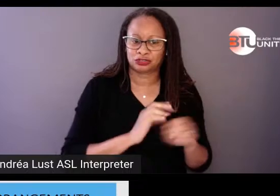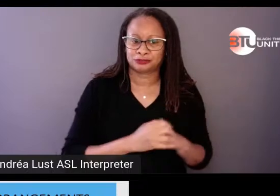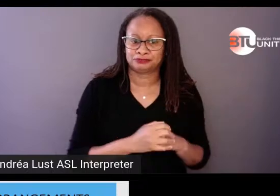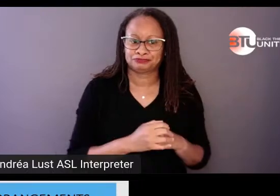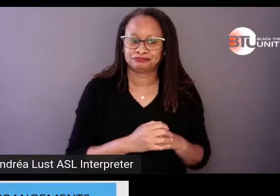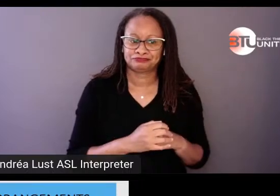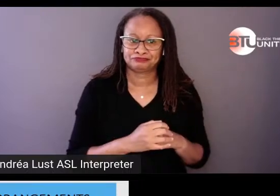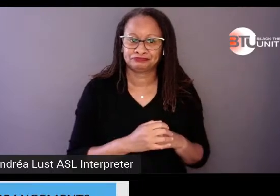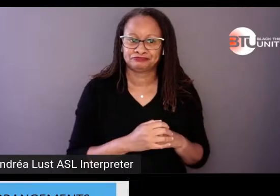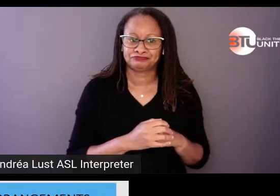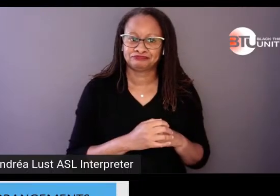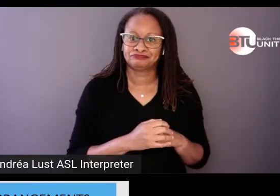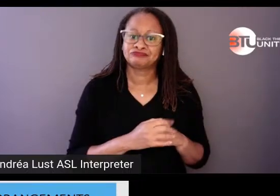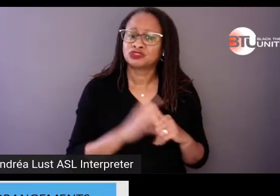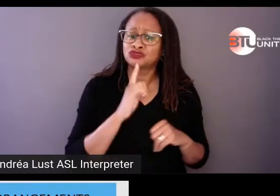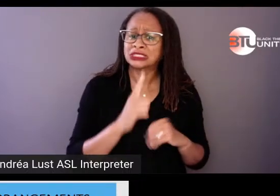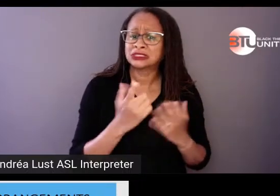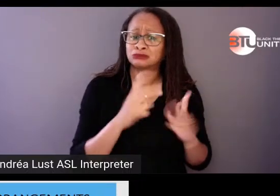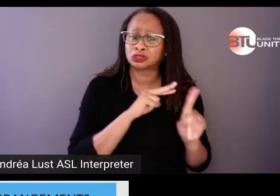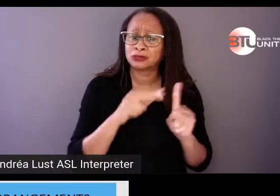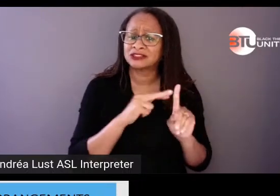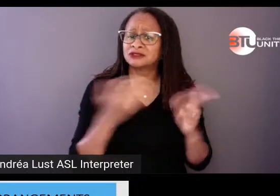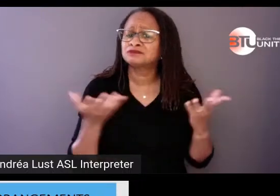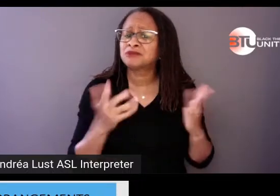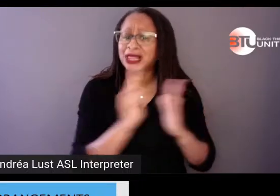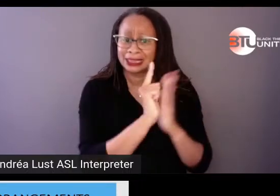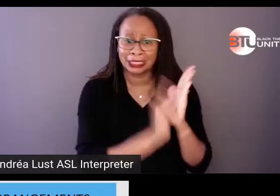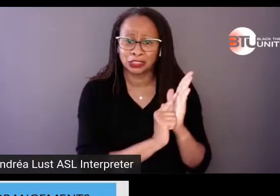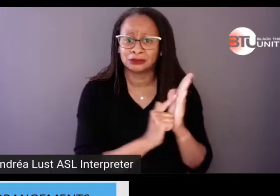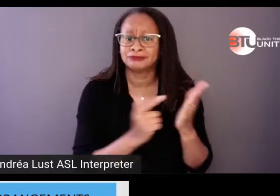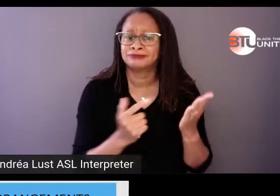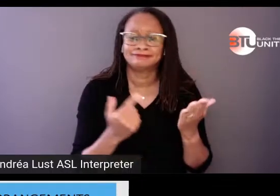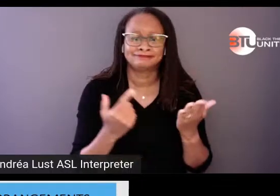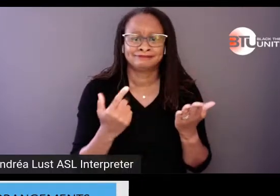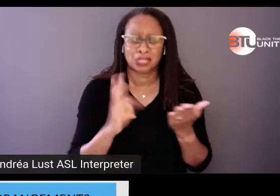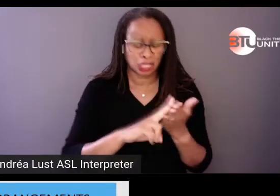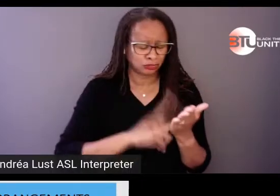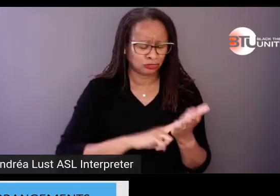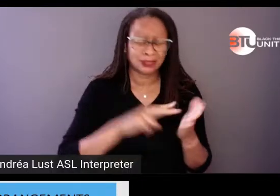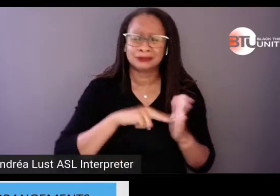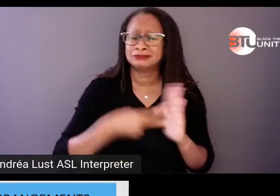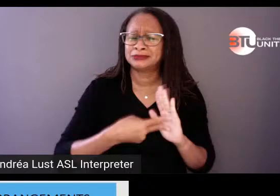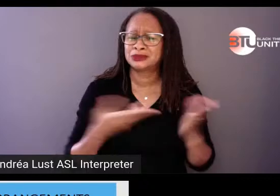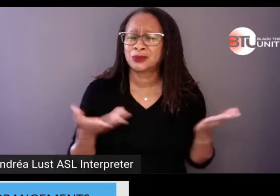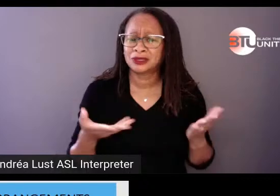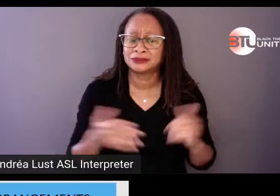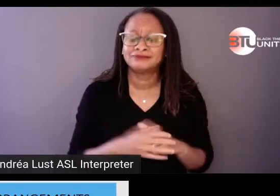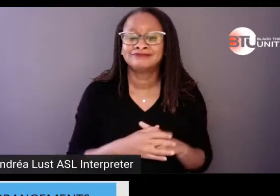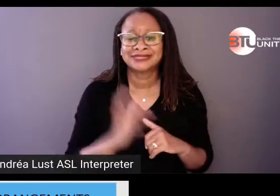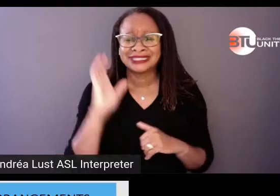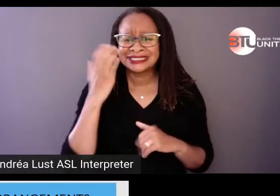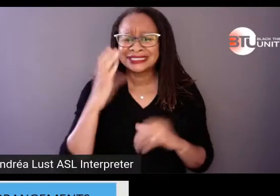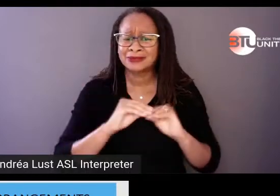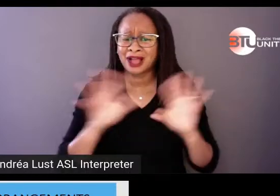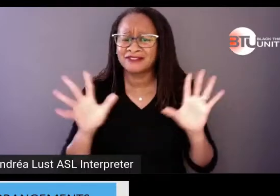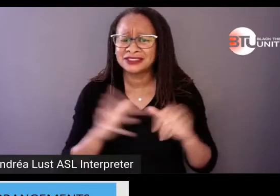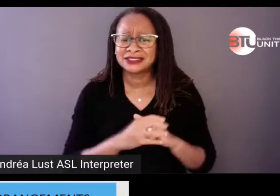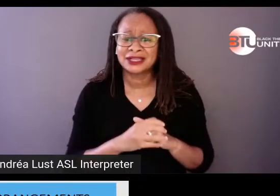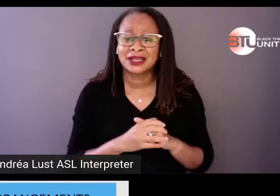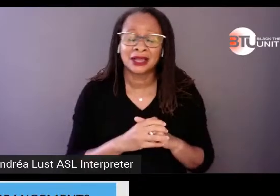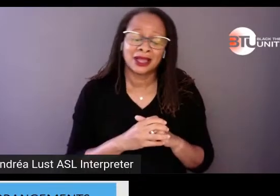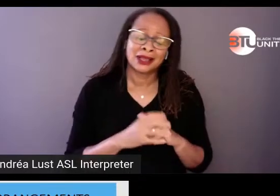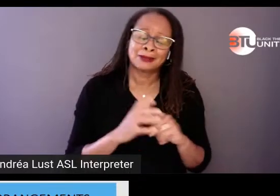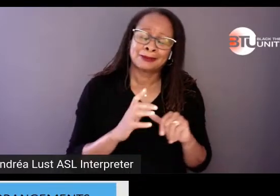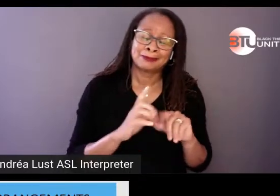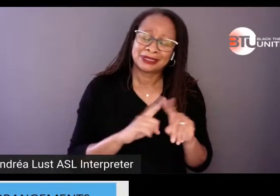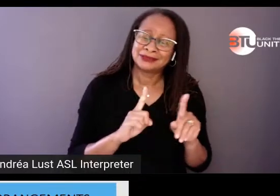From a legal perspective, what is a contract? It seems obvious, but sometimes you have to start by answering the